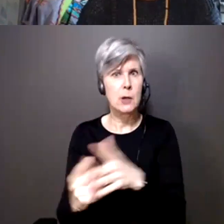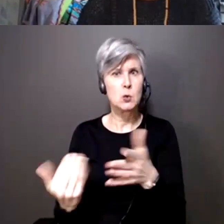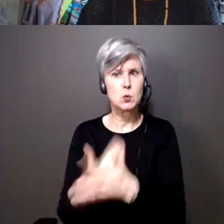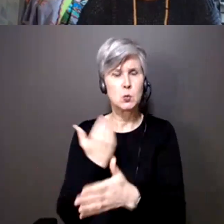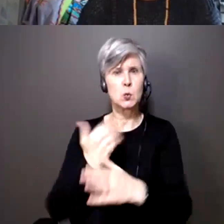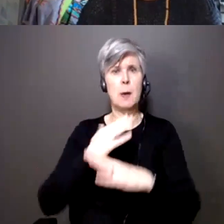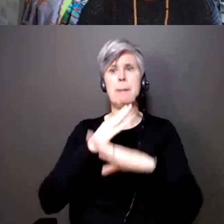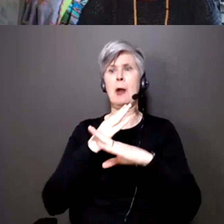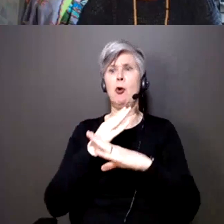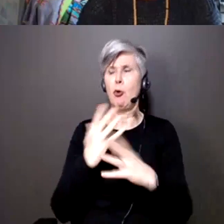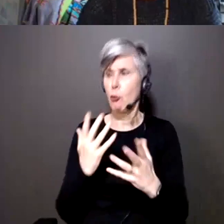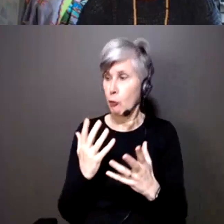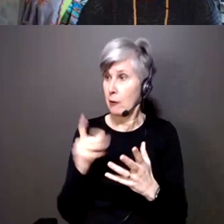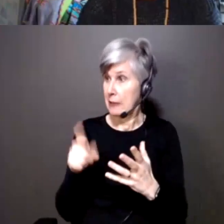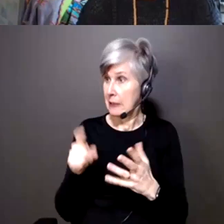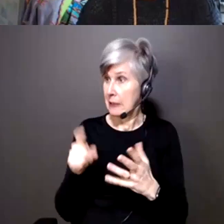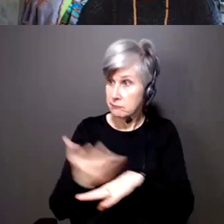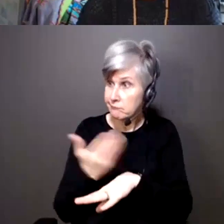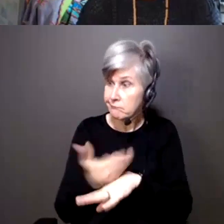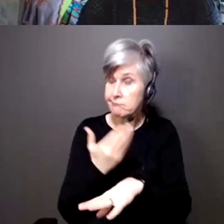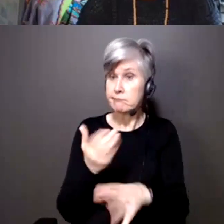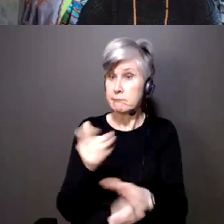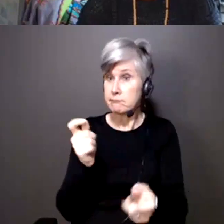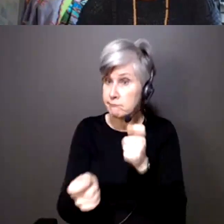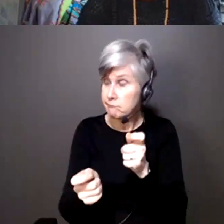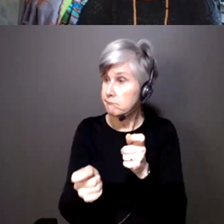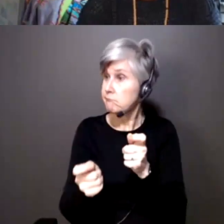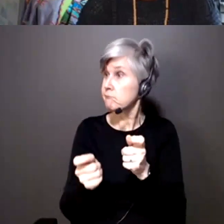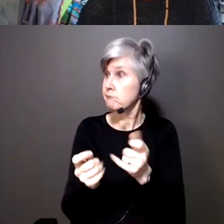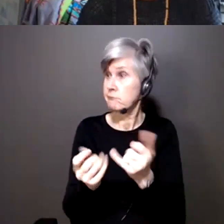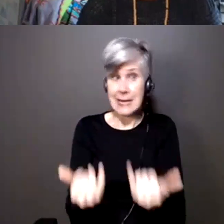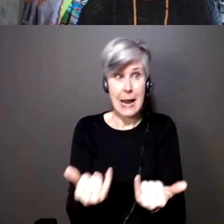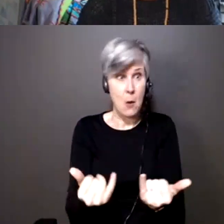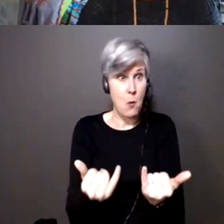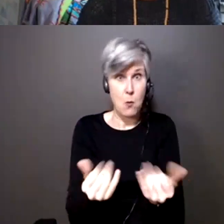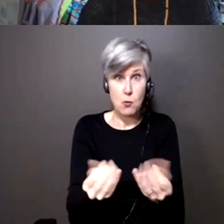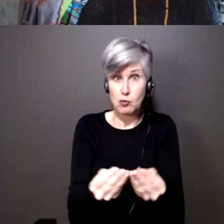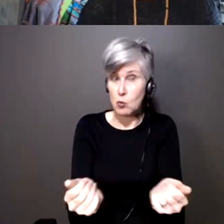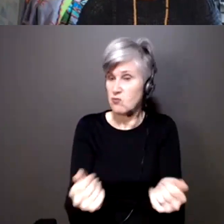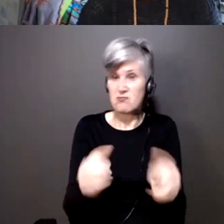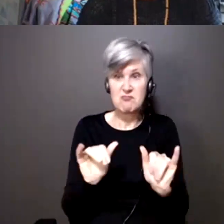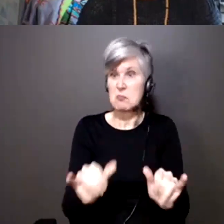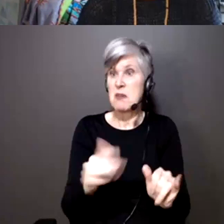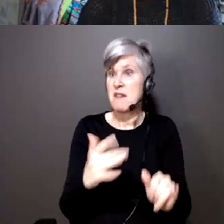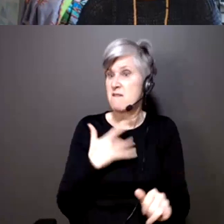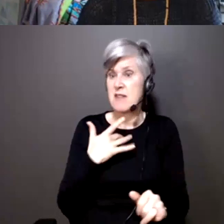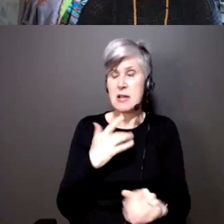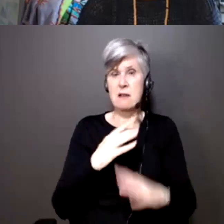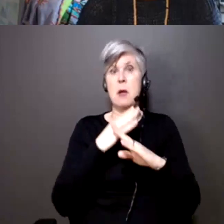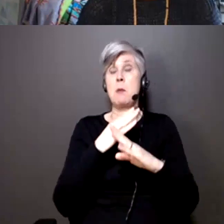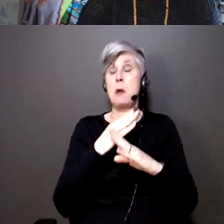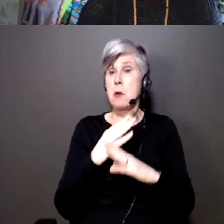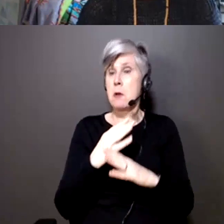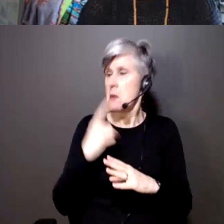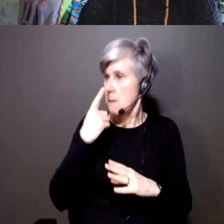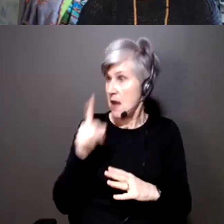require solutions or perhaps adjustments to existing solutions, don't hesitate to reach out to me so that we can review your passport